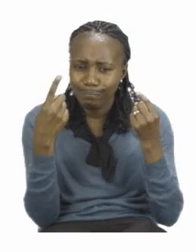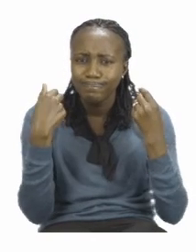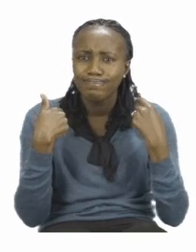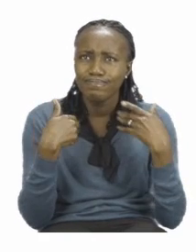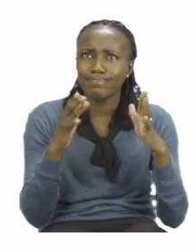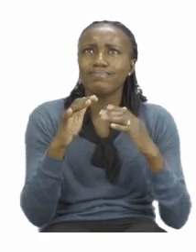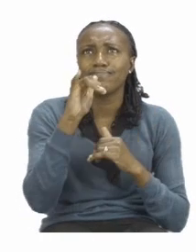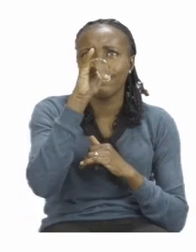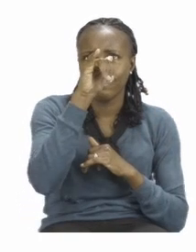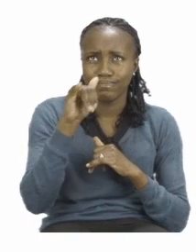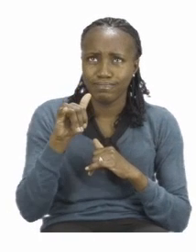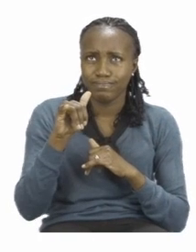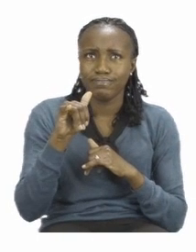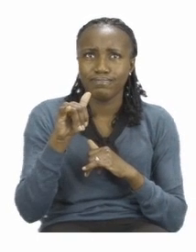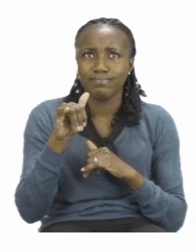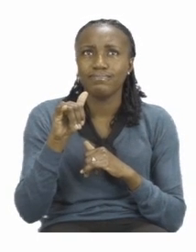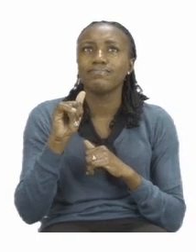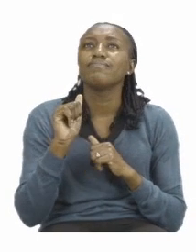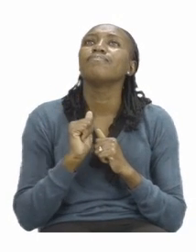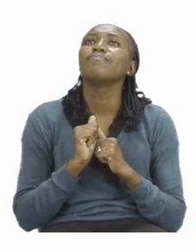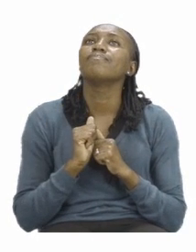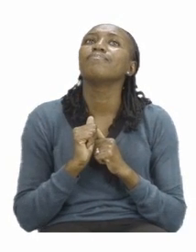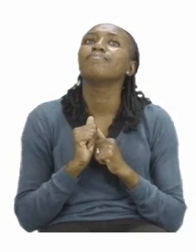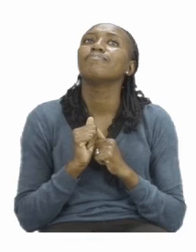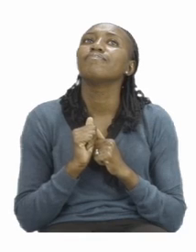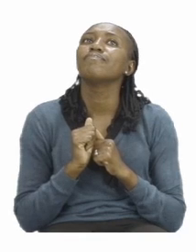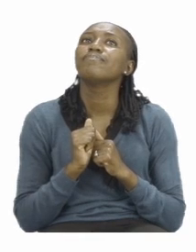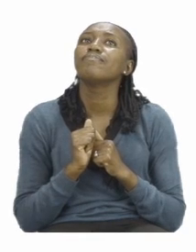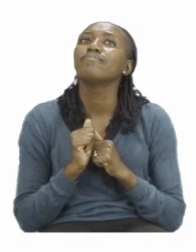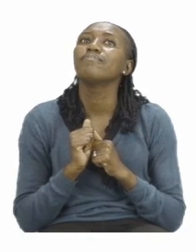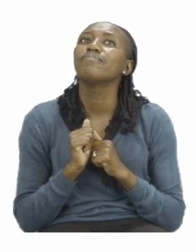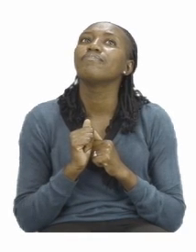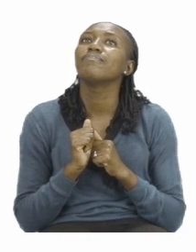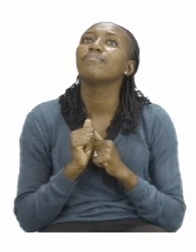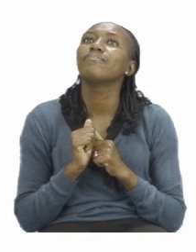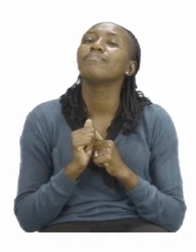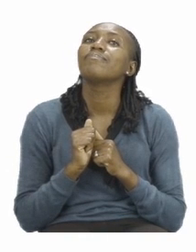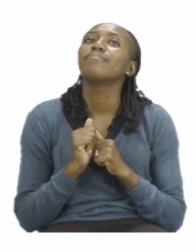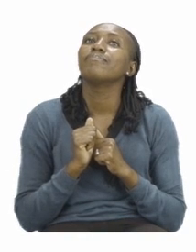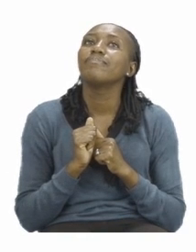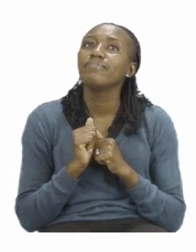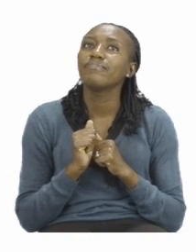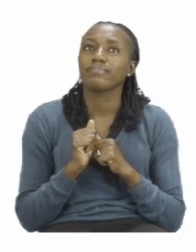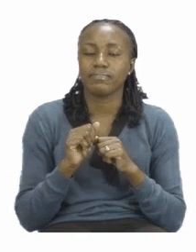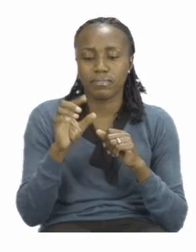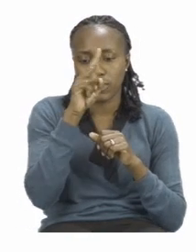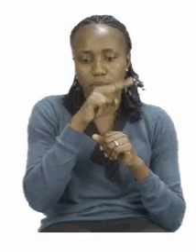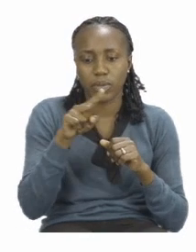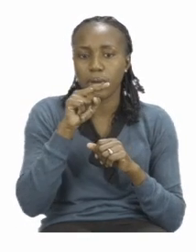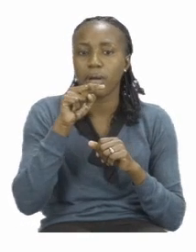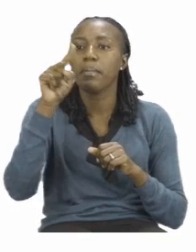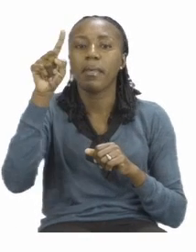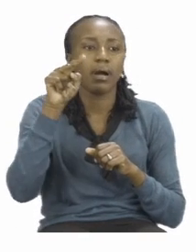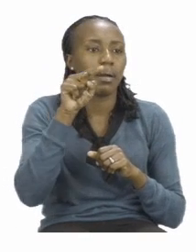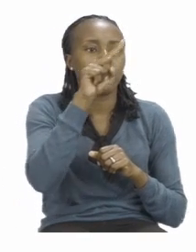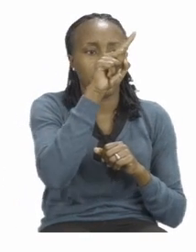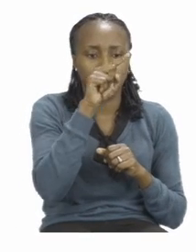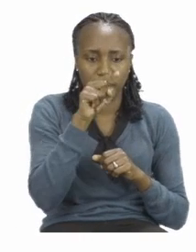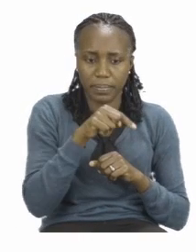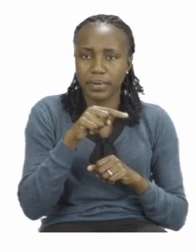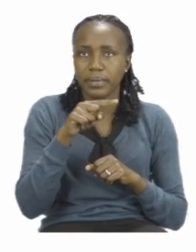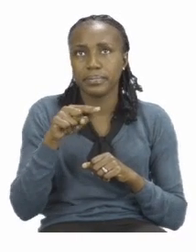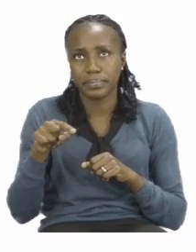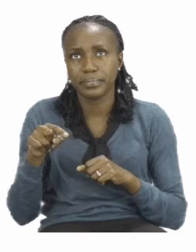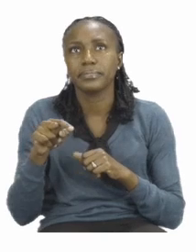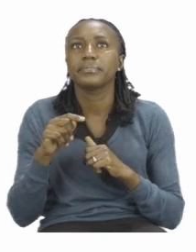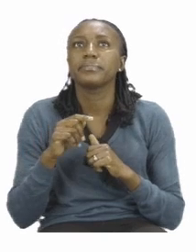Y and then connect them to the Y in the circle. Then we have